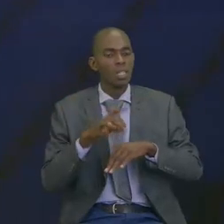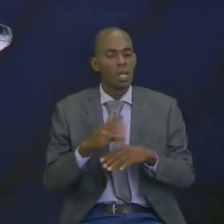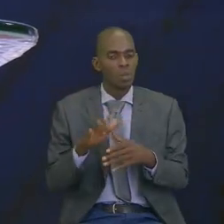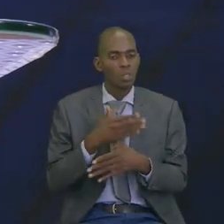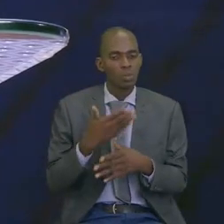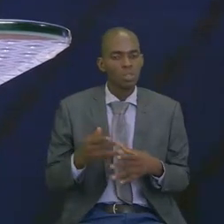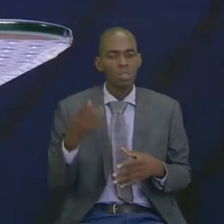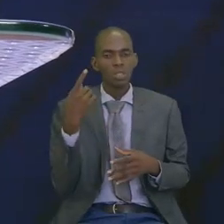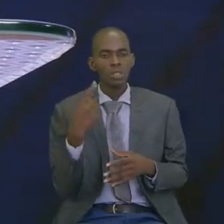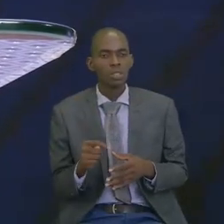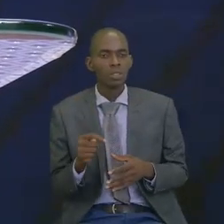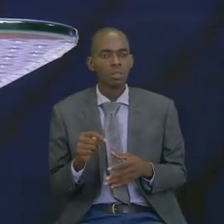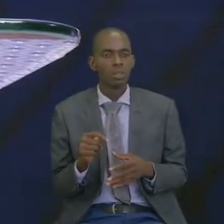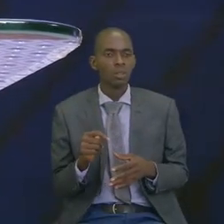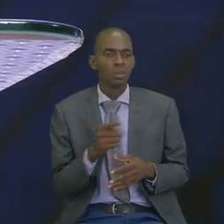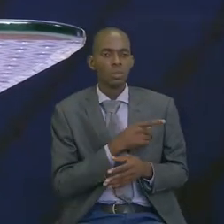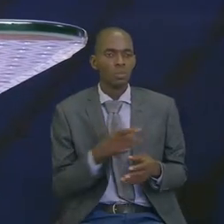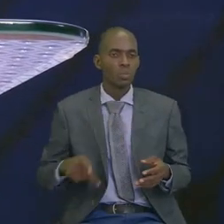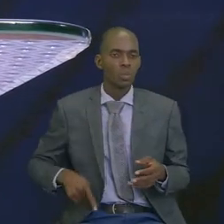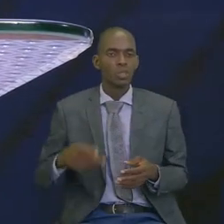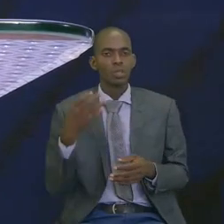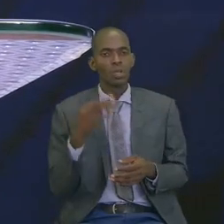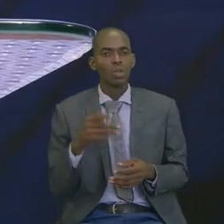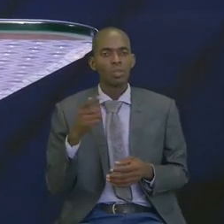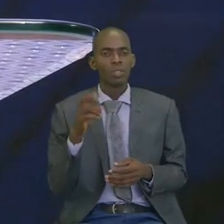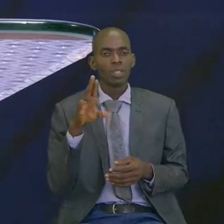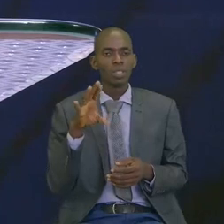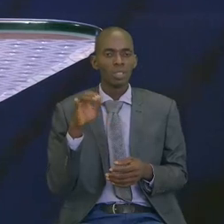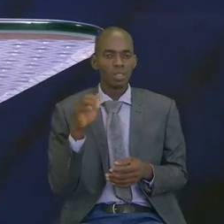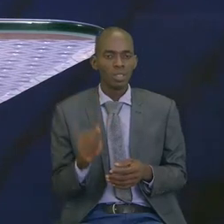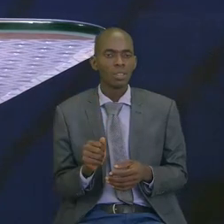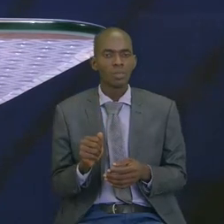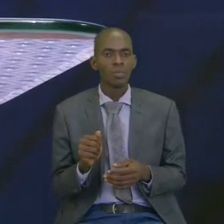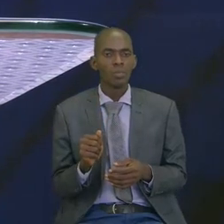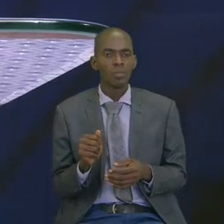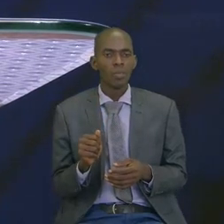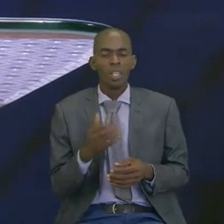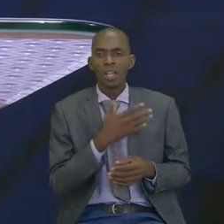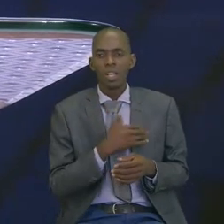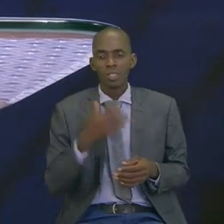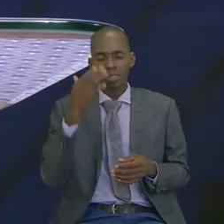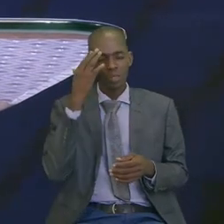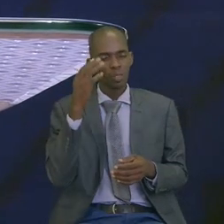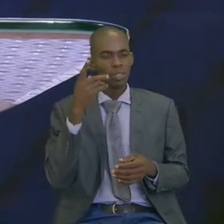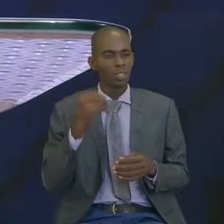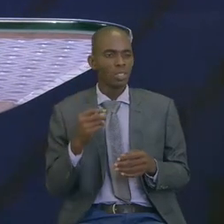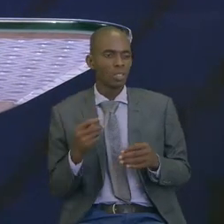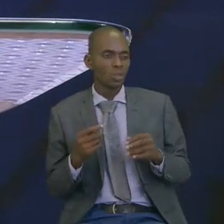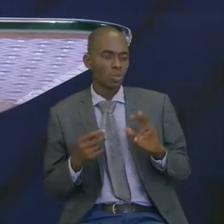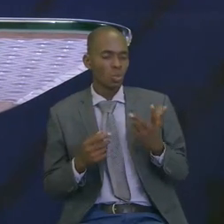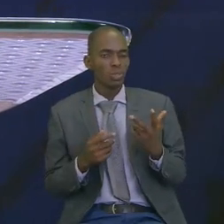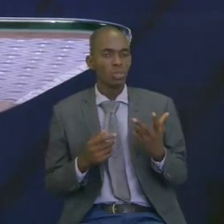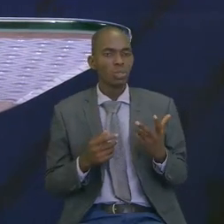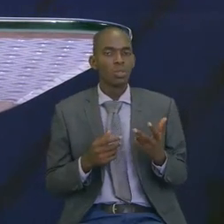prince of the Grecian Empire, or the Persian, Medo-Persian Empire, met him, and they fought together until he